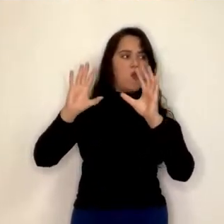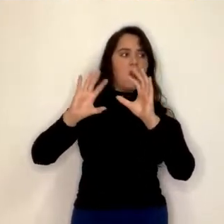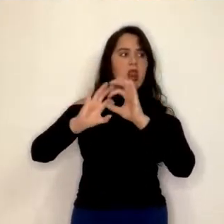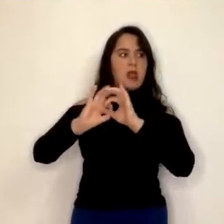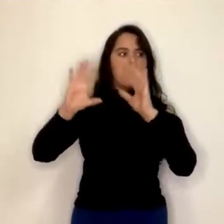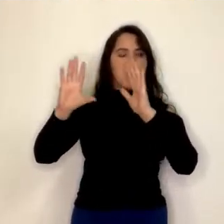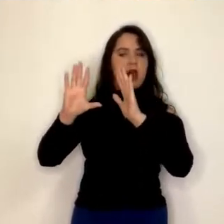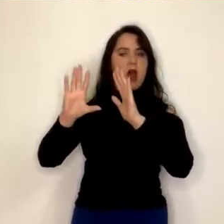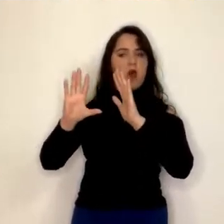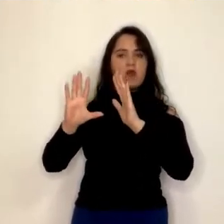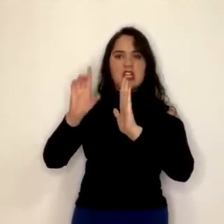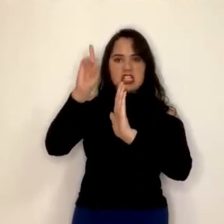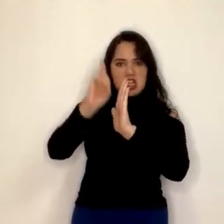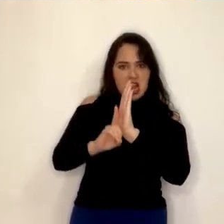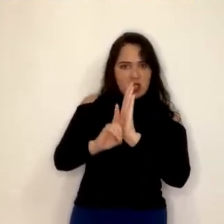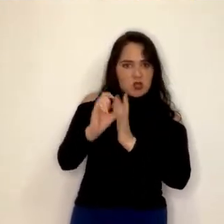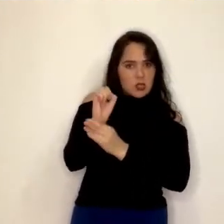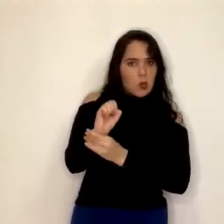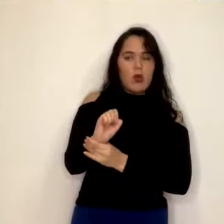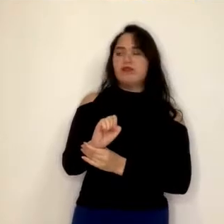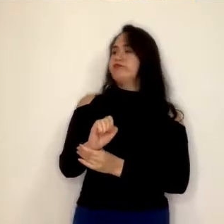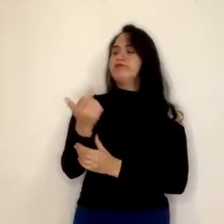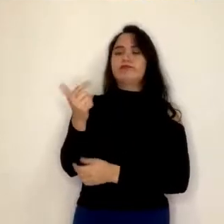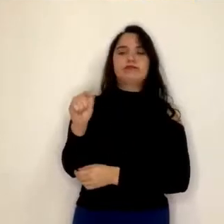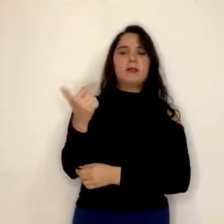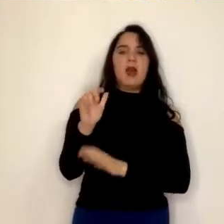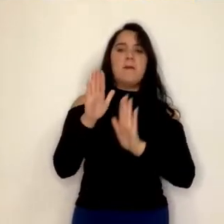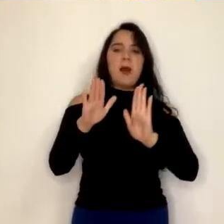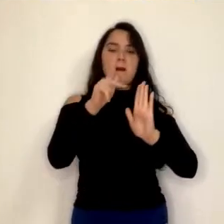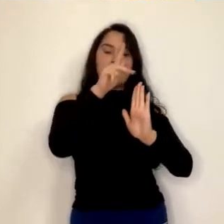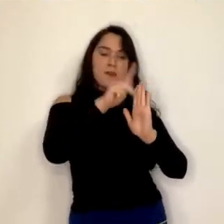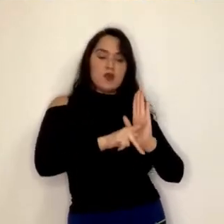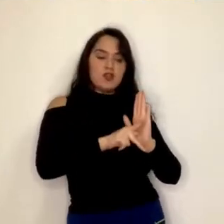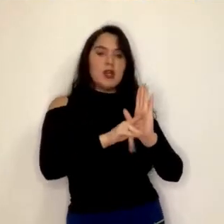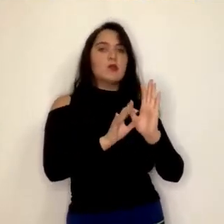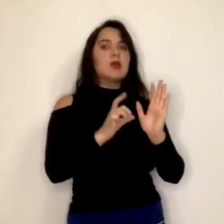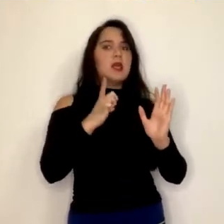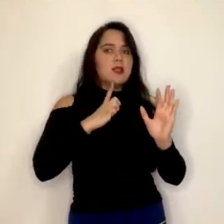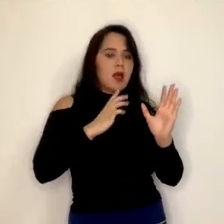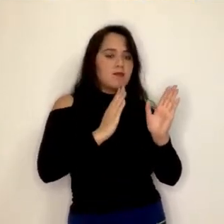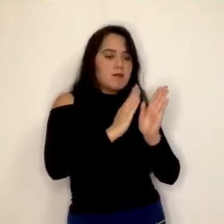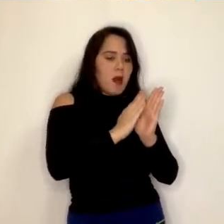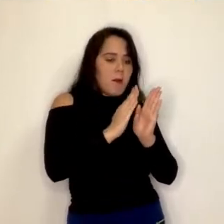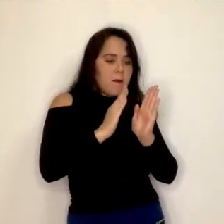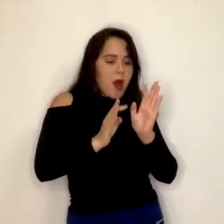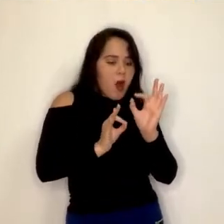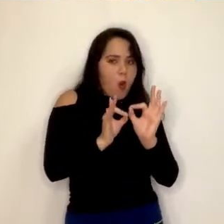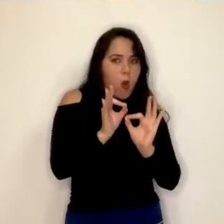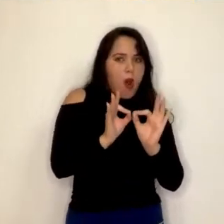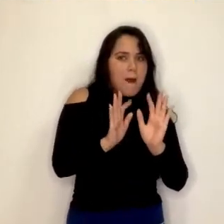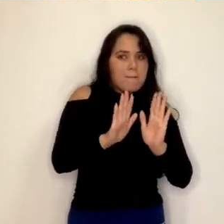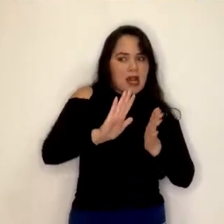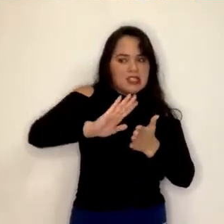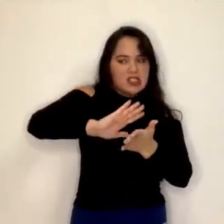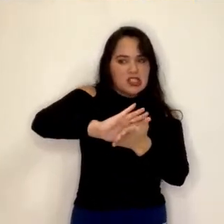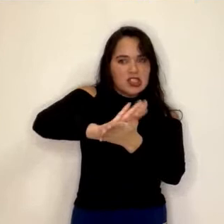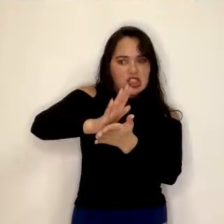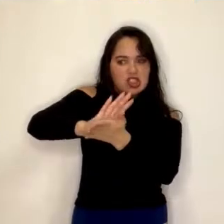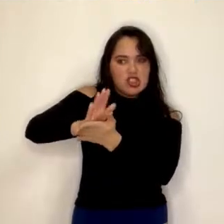Ultra-liberal, against rights, but it's a project that is coordinated and is coherent in